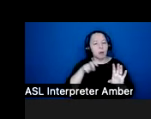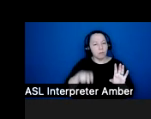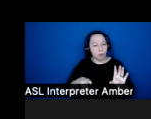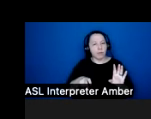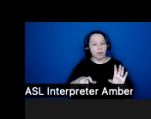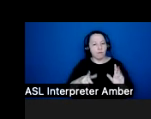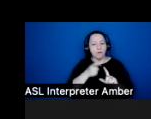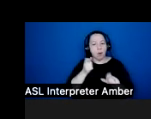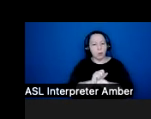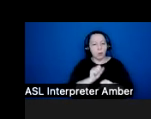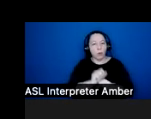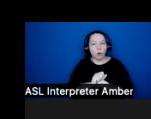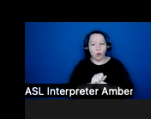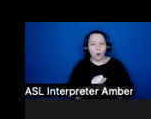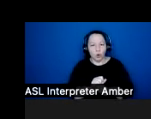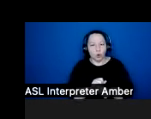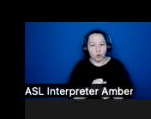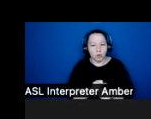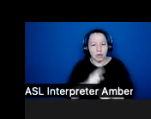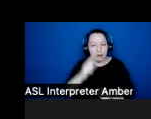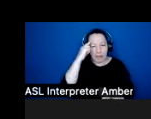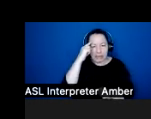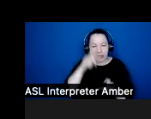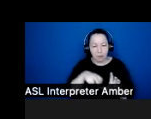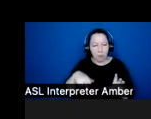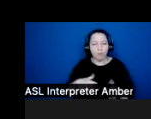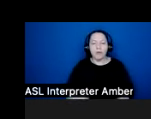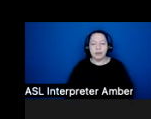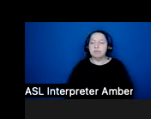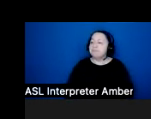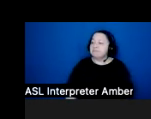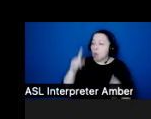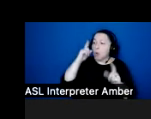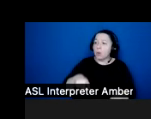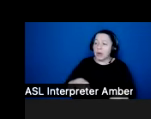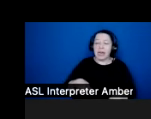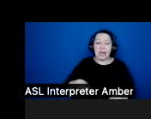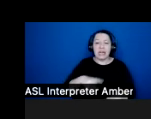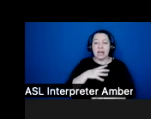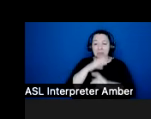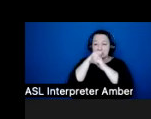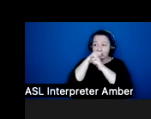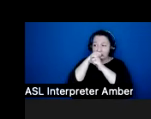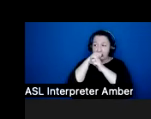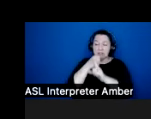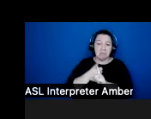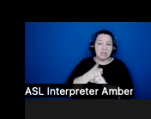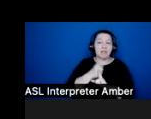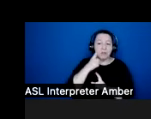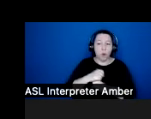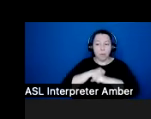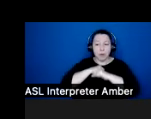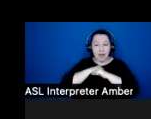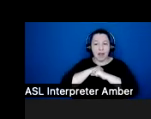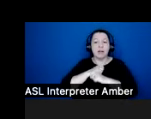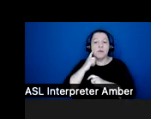So Yeah, I agree. And the confidentiality is to protect the advocate